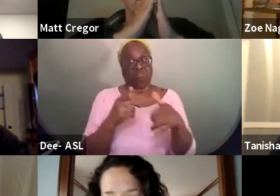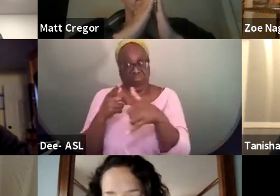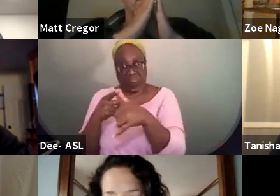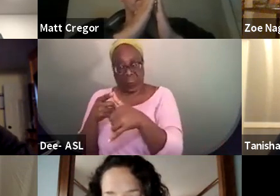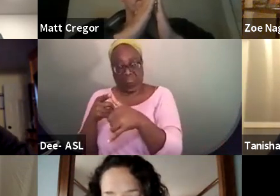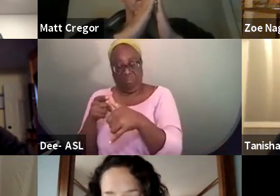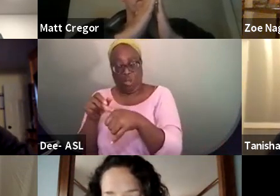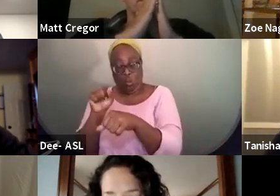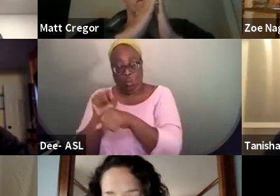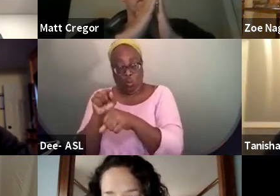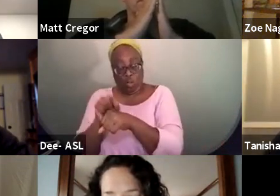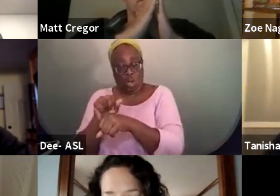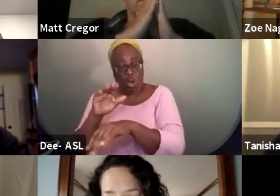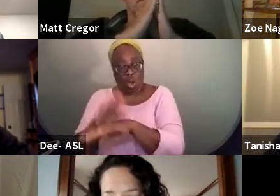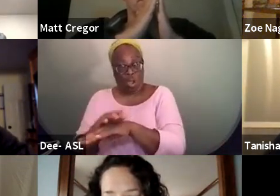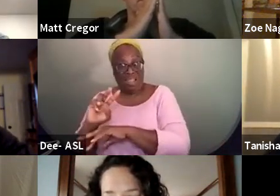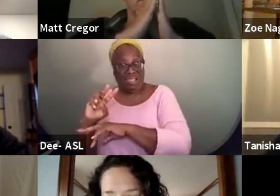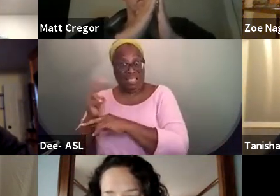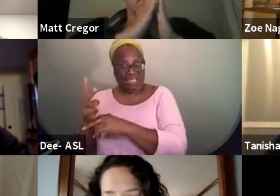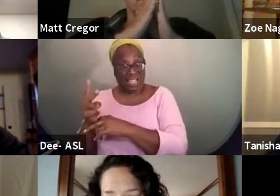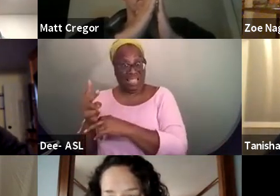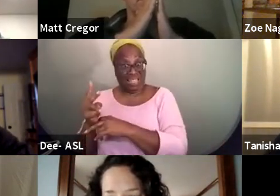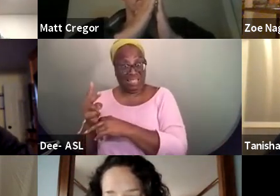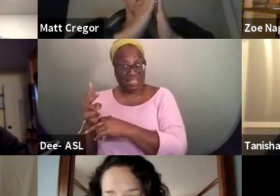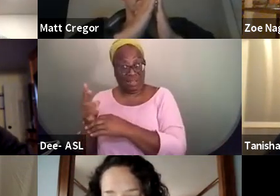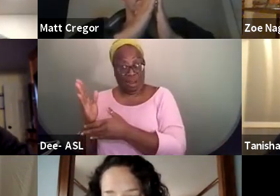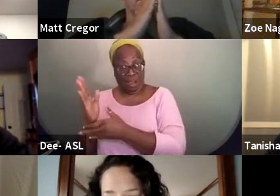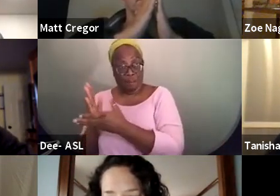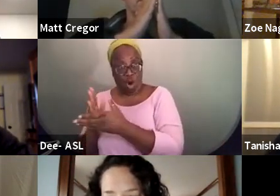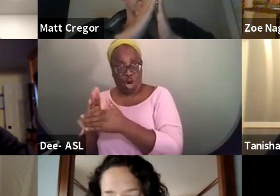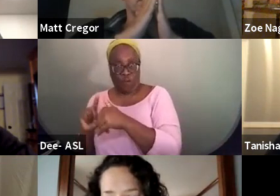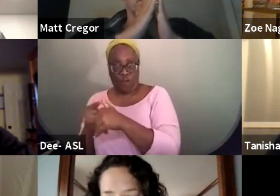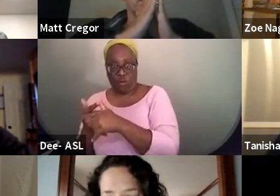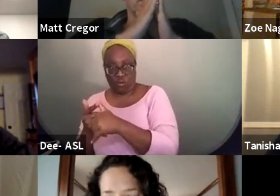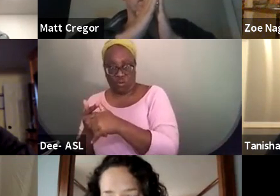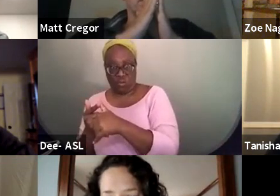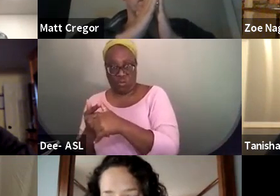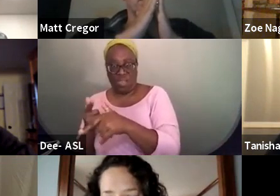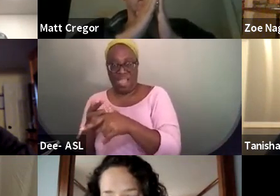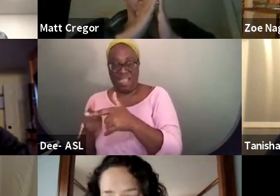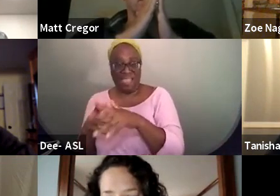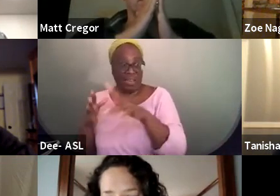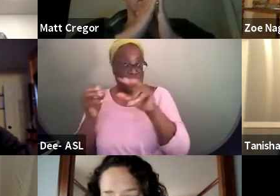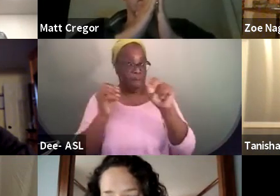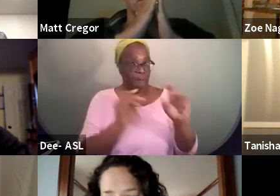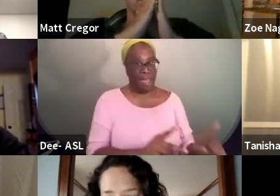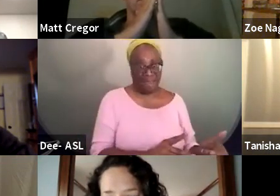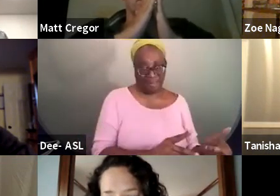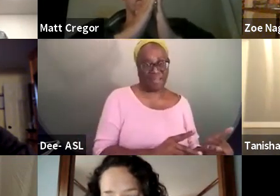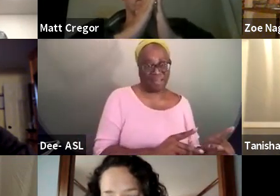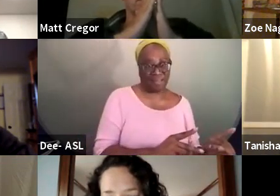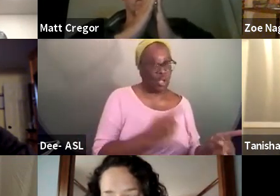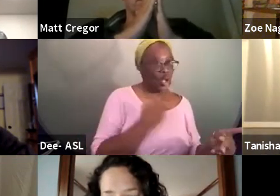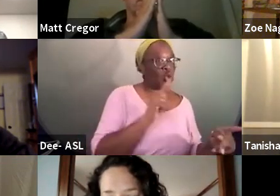may be easier to work on the second phase first, and then come back and decide, well, then what would